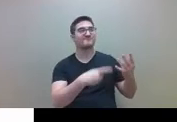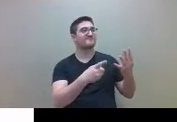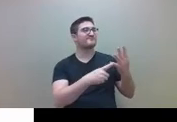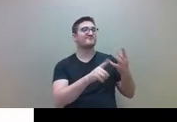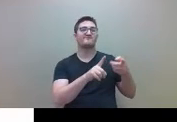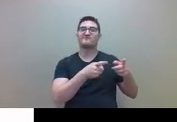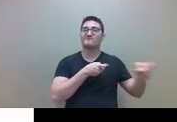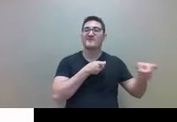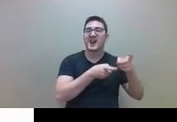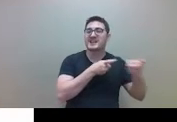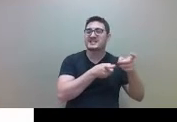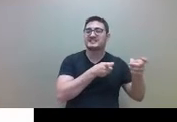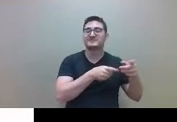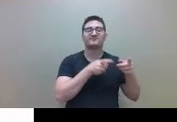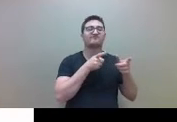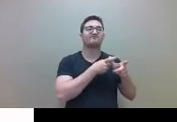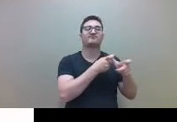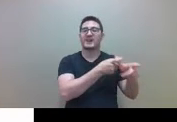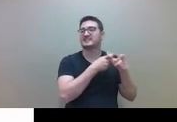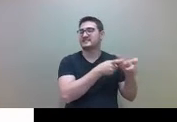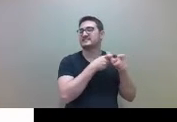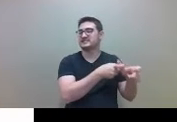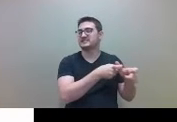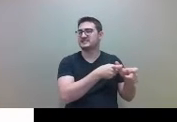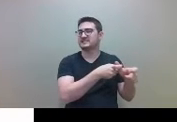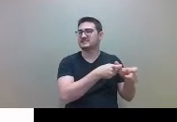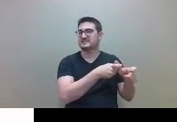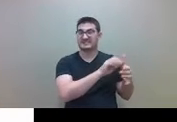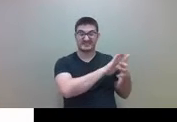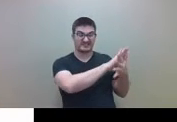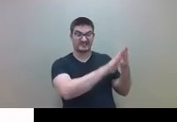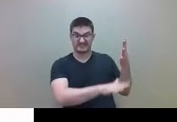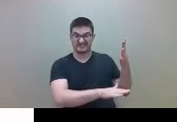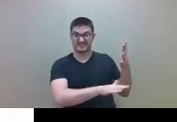triathlon. These are positive types of stress.